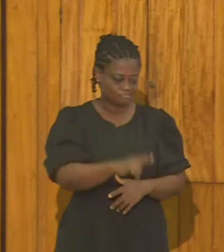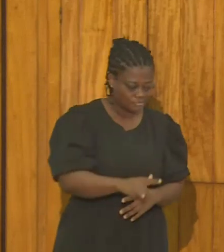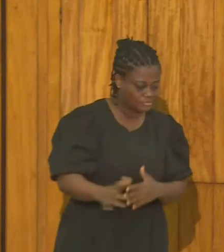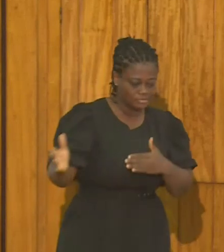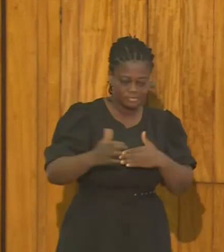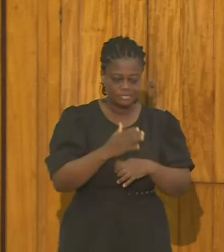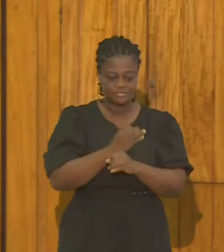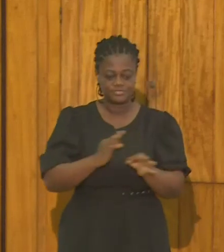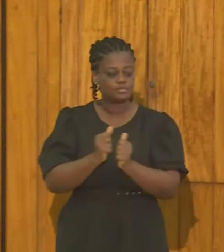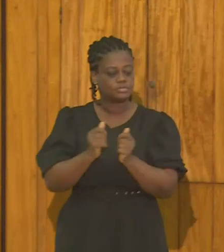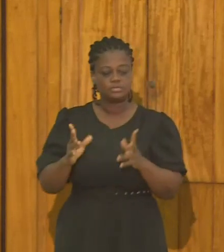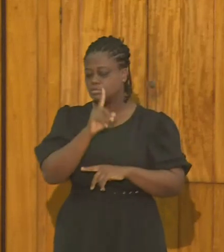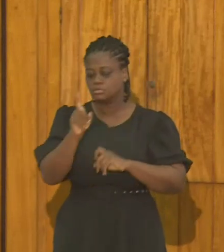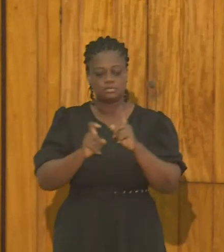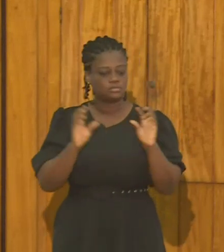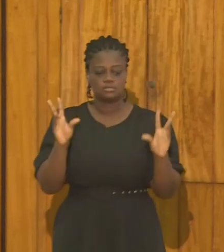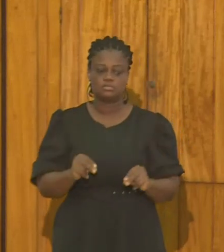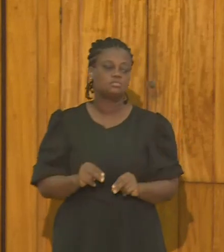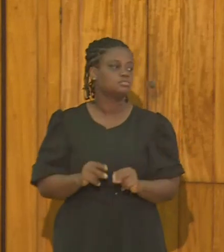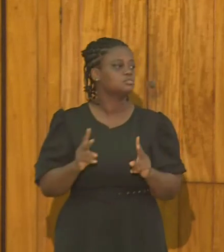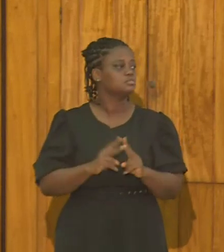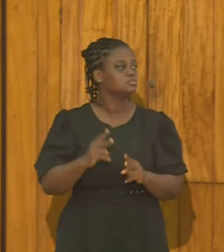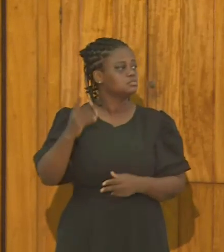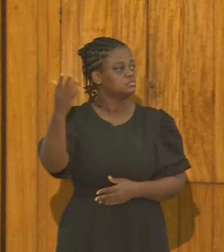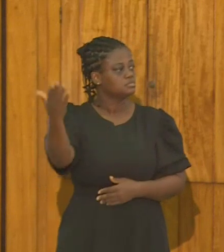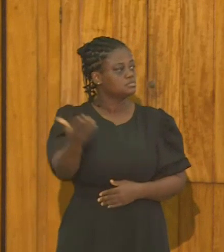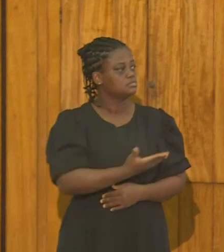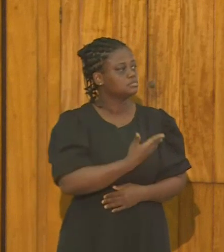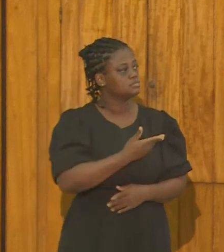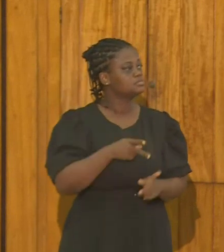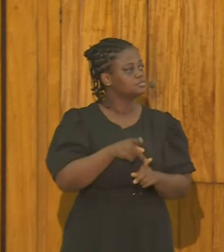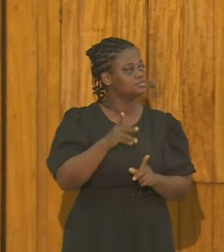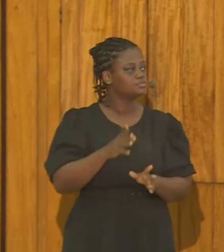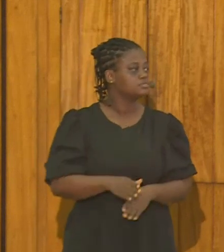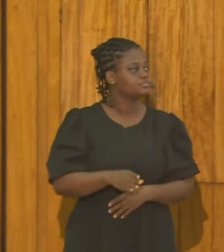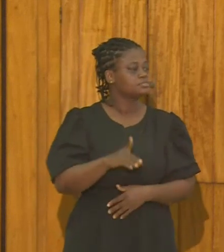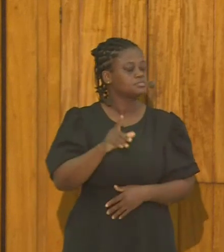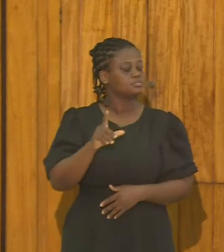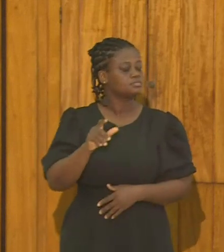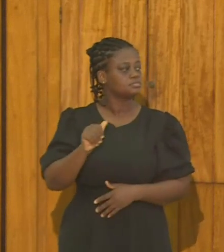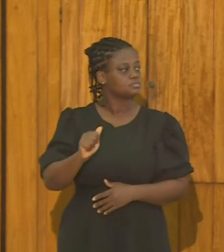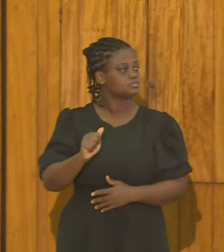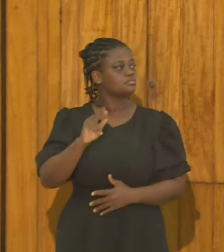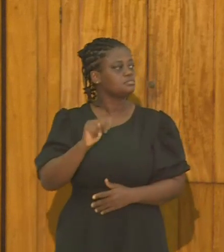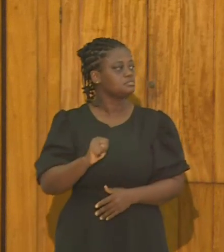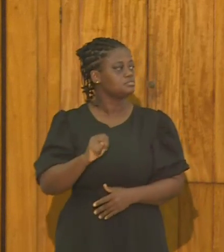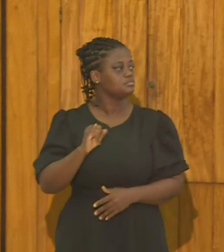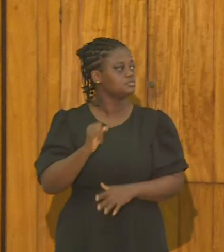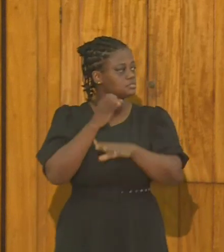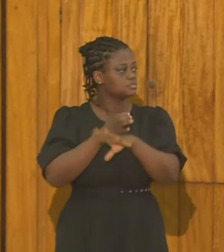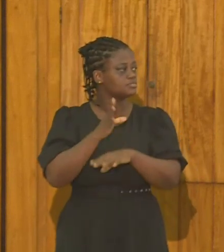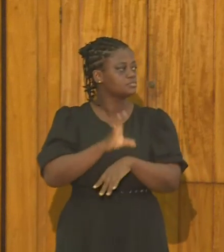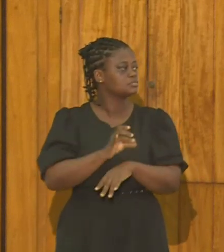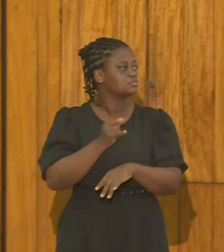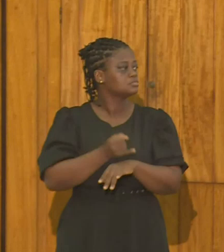questions. So now I would invite Professor Andre Nwole. He is from Cote d'Ivoire, from the